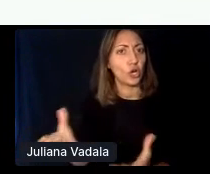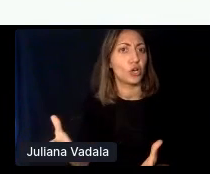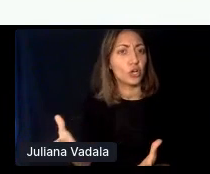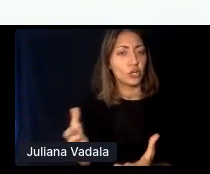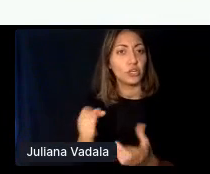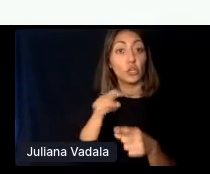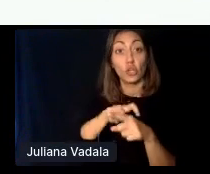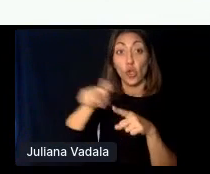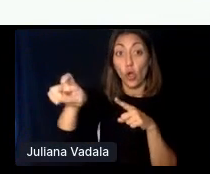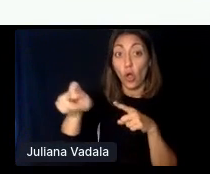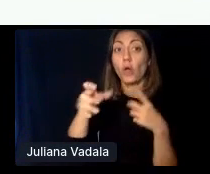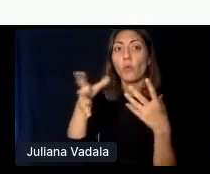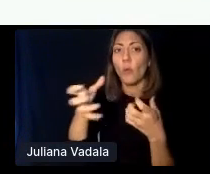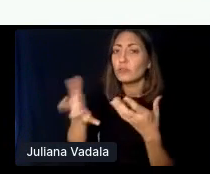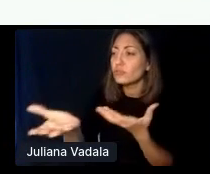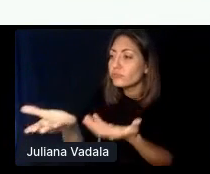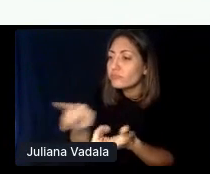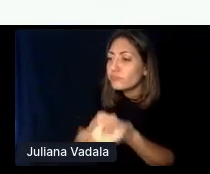invested in Arnold.